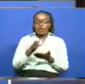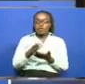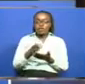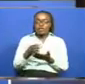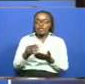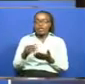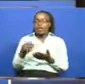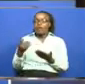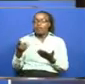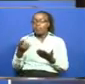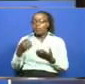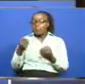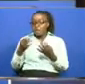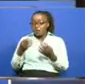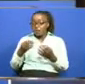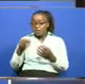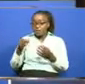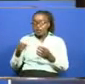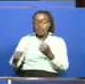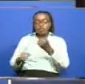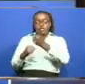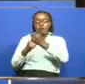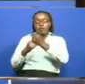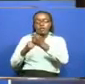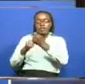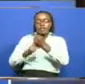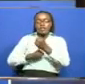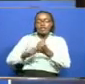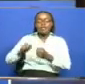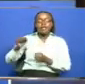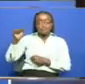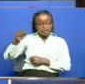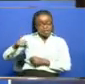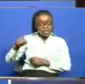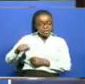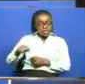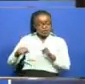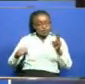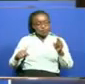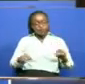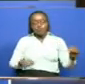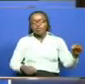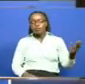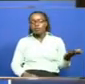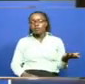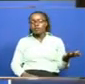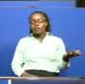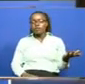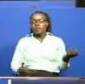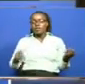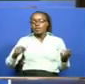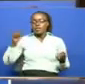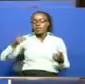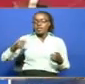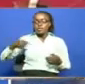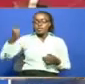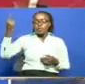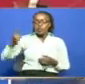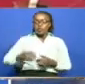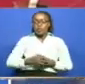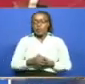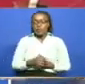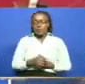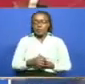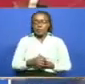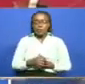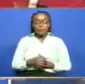that opinion say aye? Aye. As many as of the contrary opinion say nay? The ayes have it.